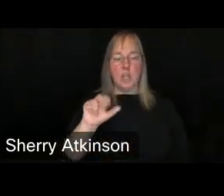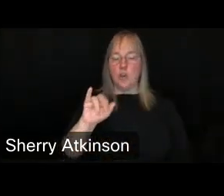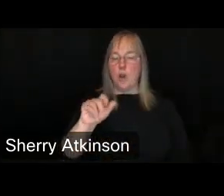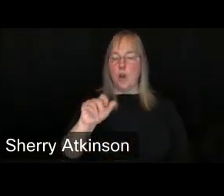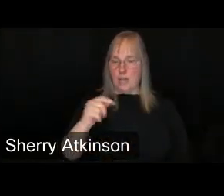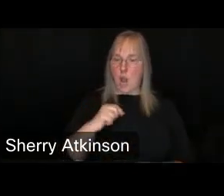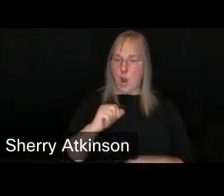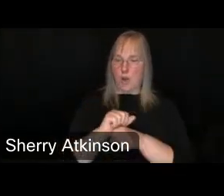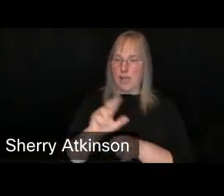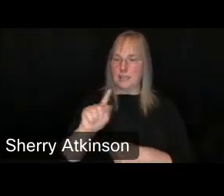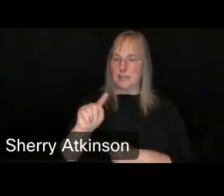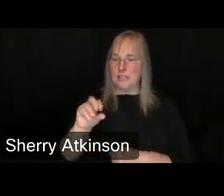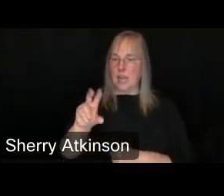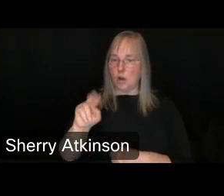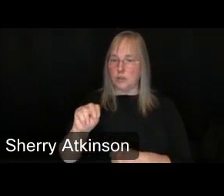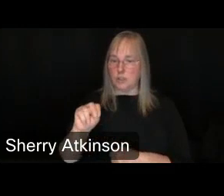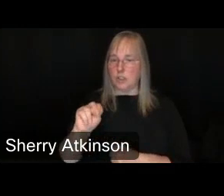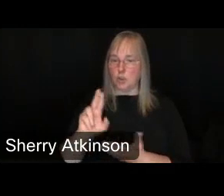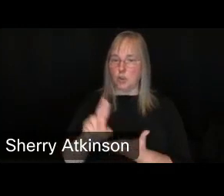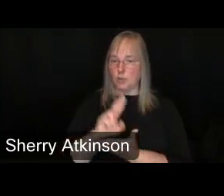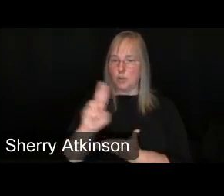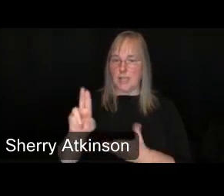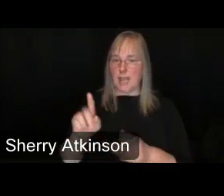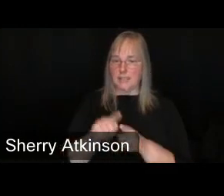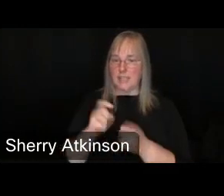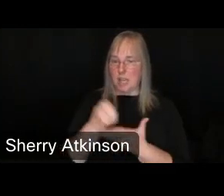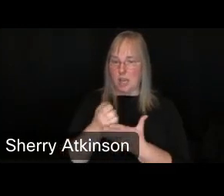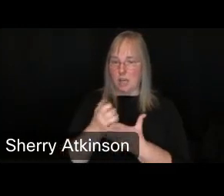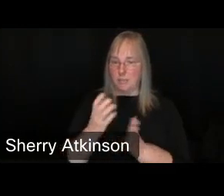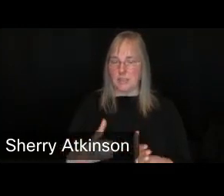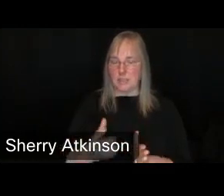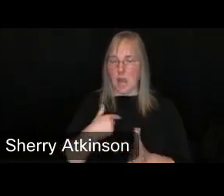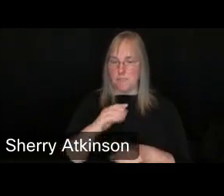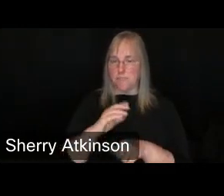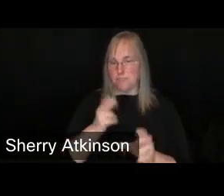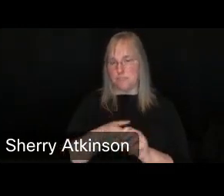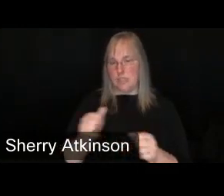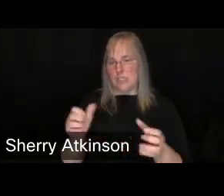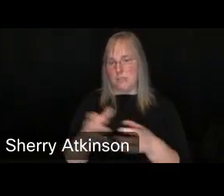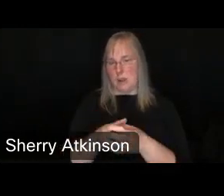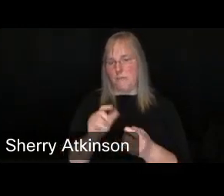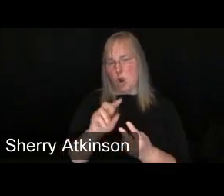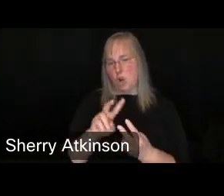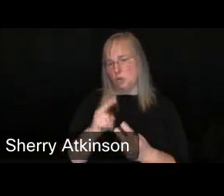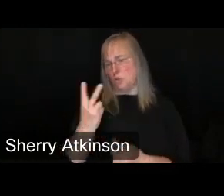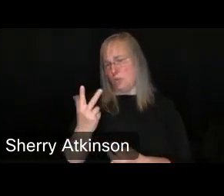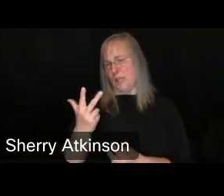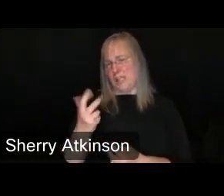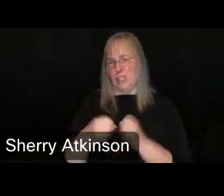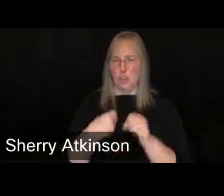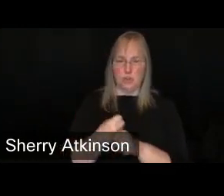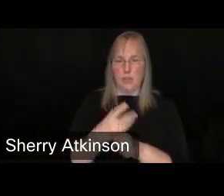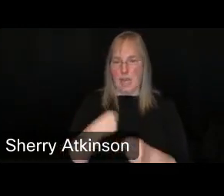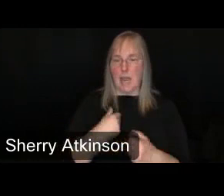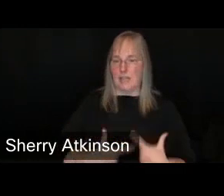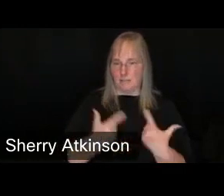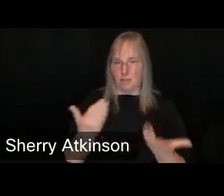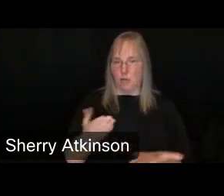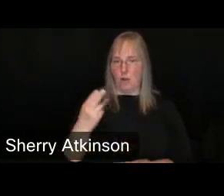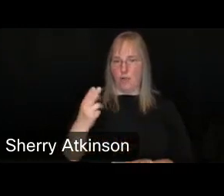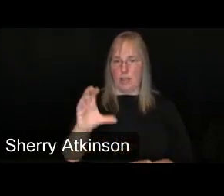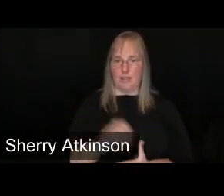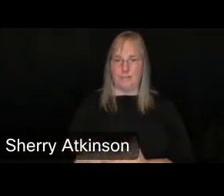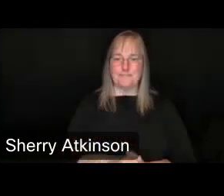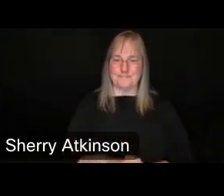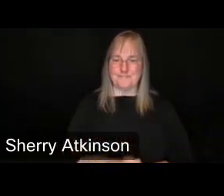as an economist, and I've been on the committee for a couple of 3 years, and I live in Howard County. Yeah,